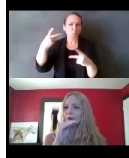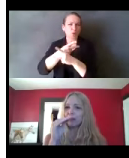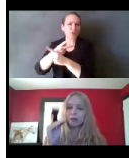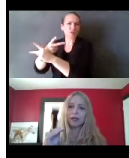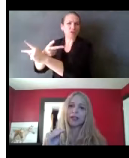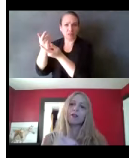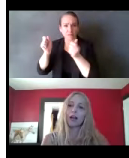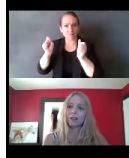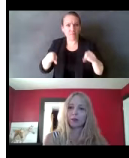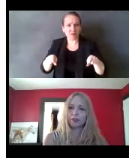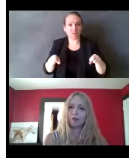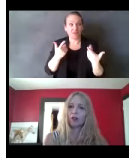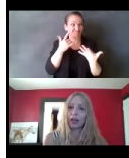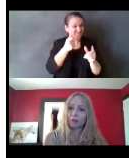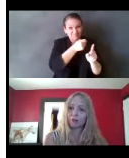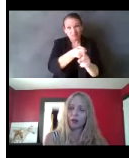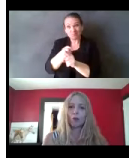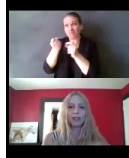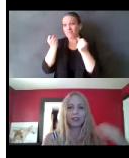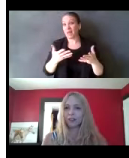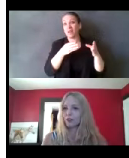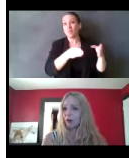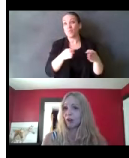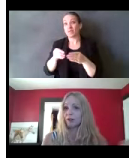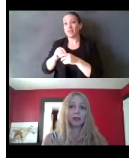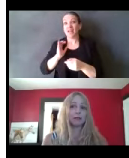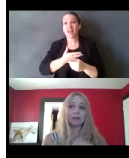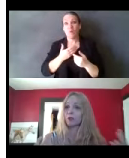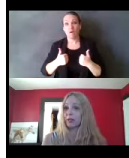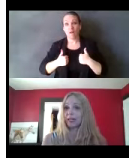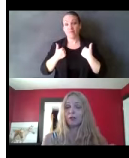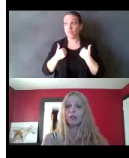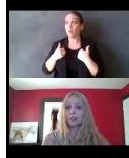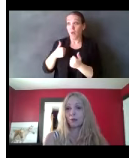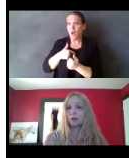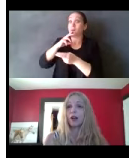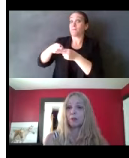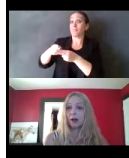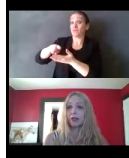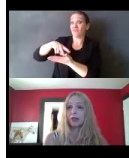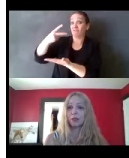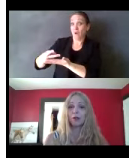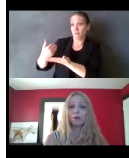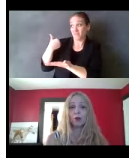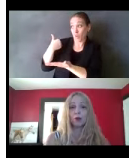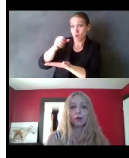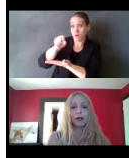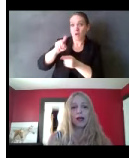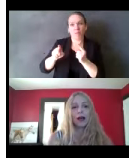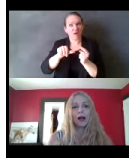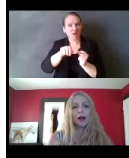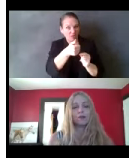and it can affect many other aspects of our life. We discussed falls, but there's many other things that we'll talk about as we go